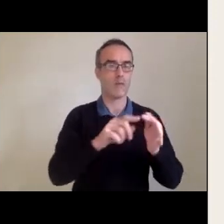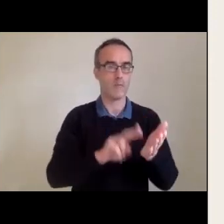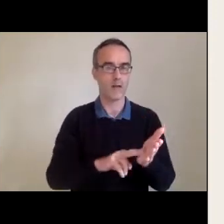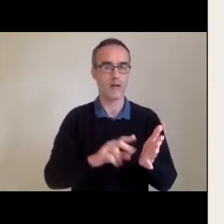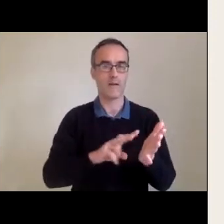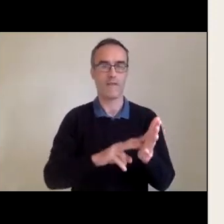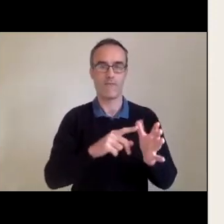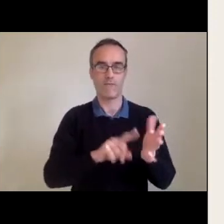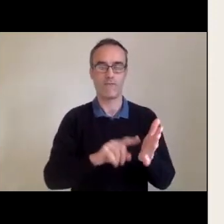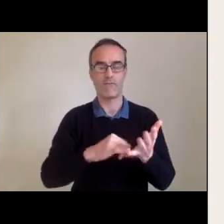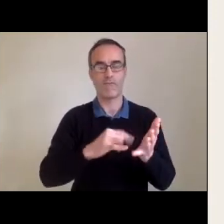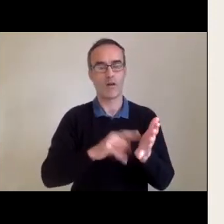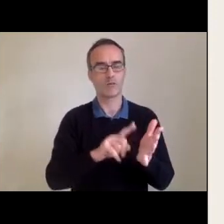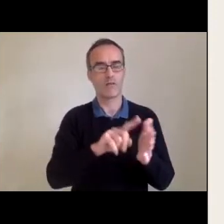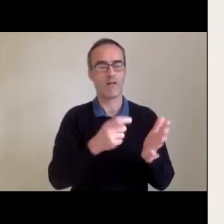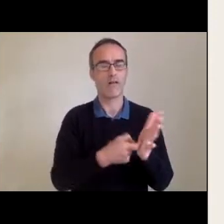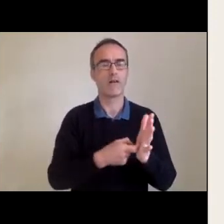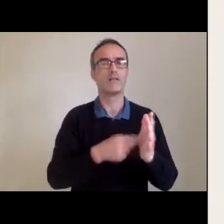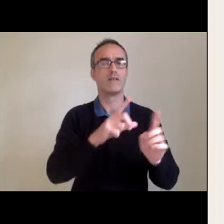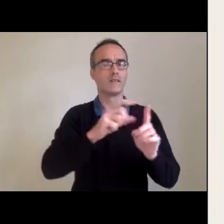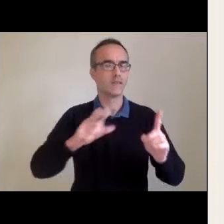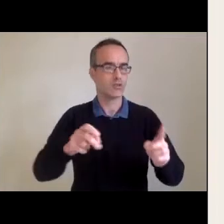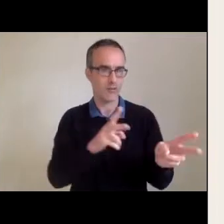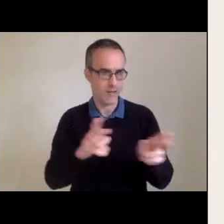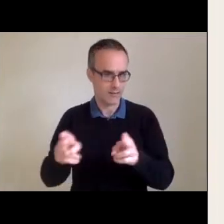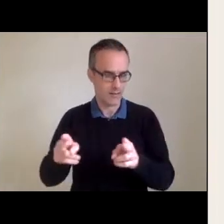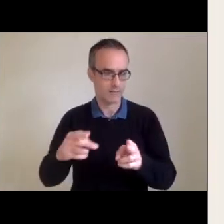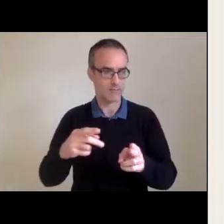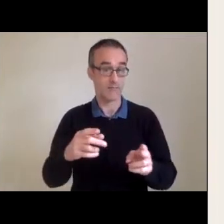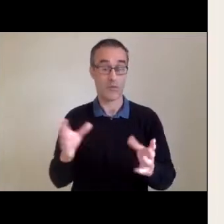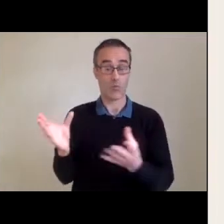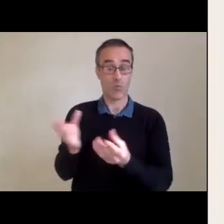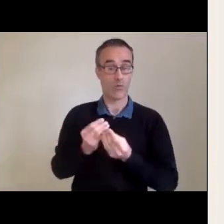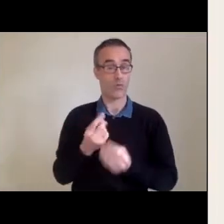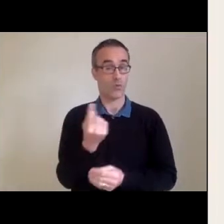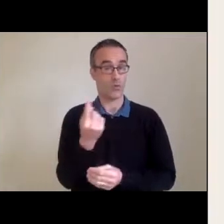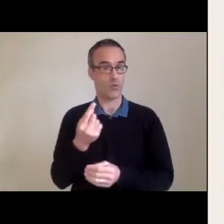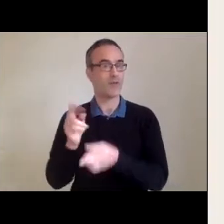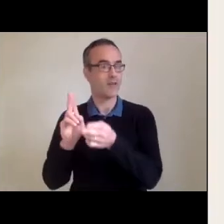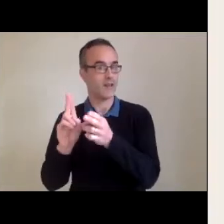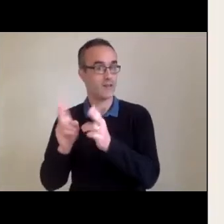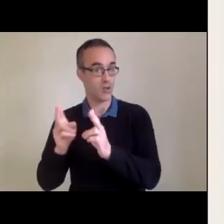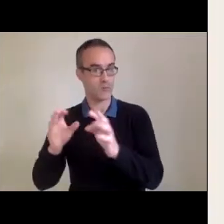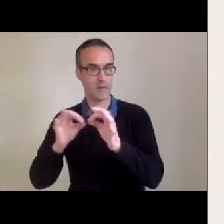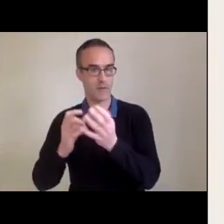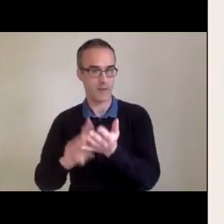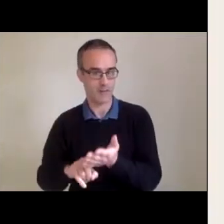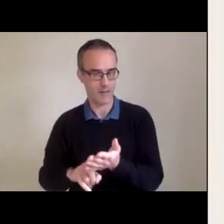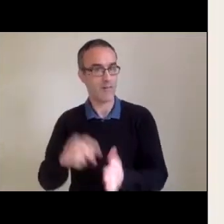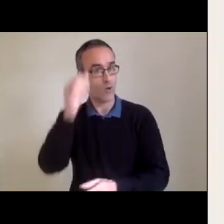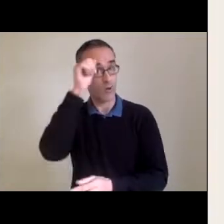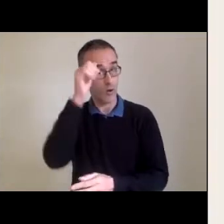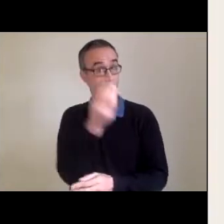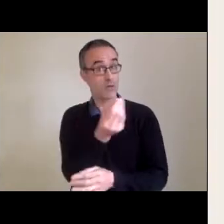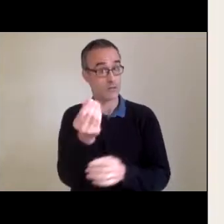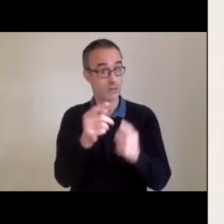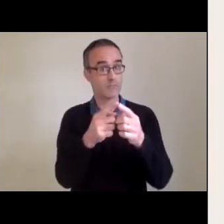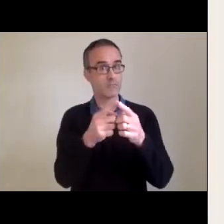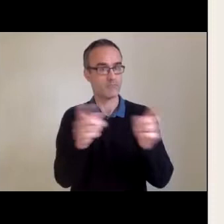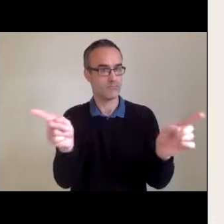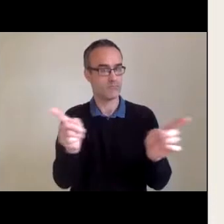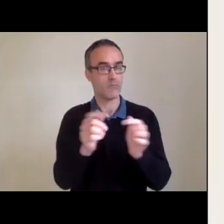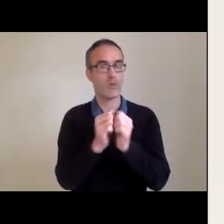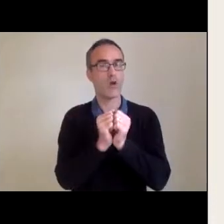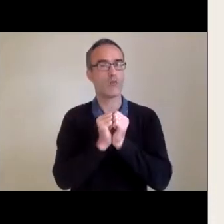I'm joined on screen by a BSL interpreter. Now, we know that some people in our audience do appreciate